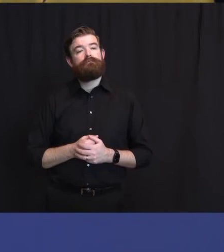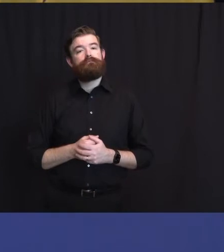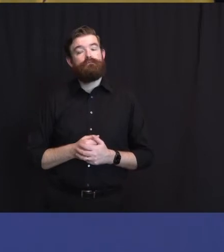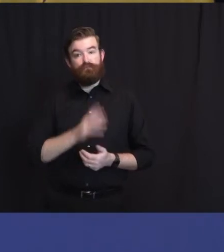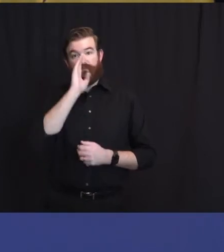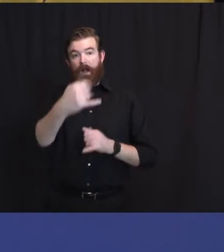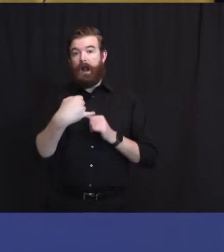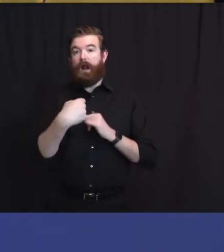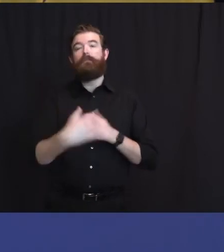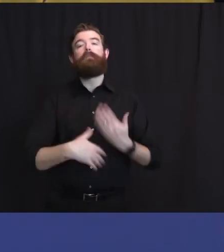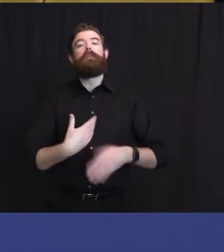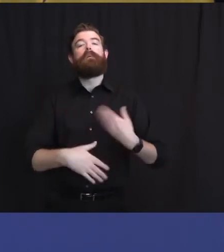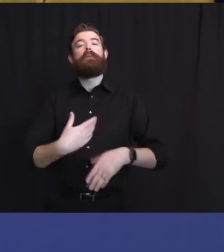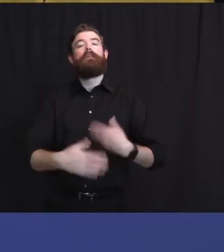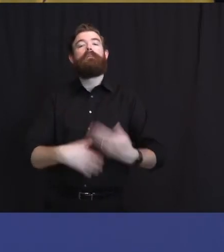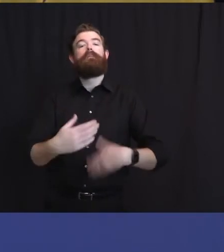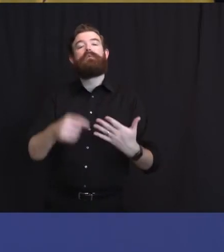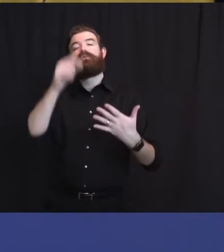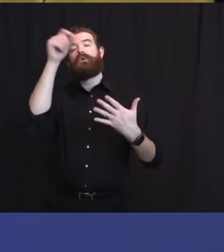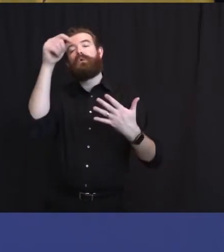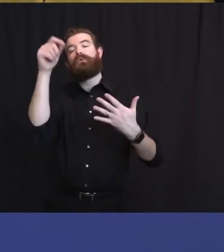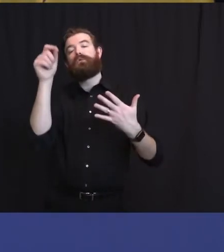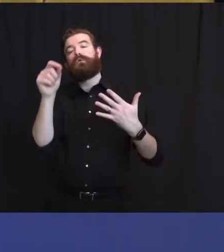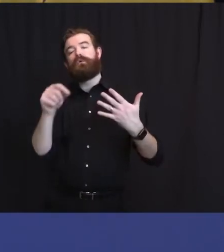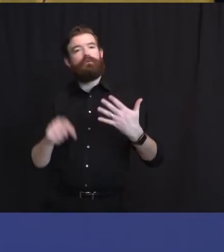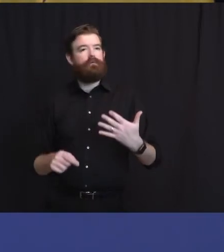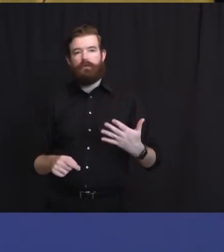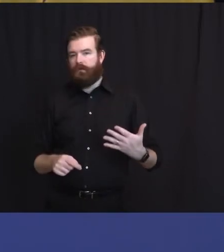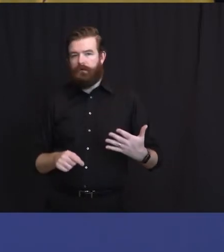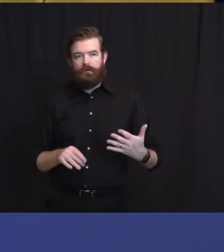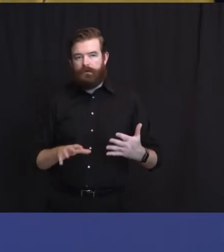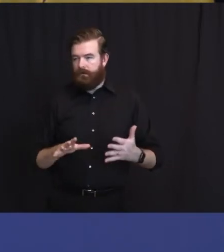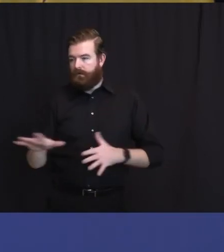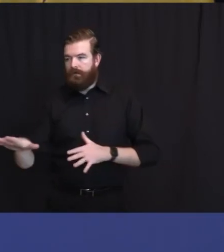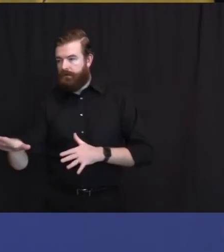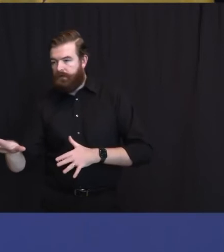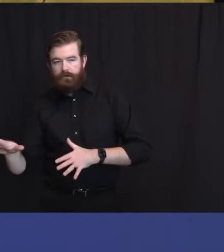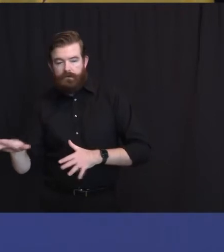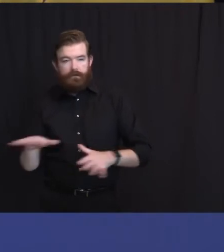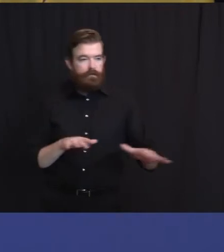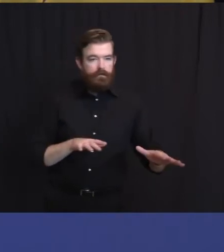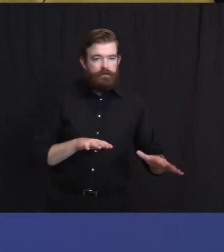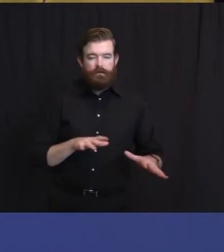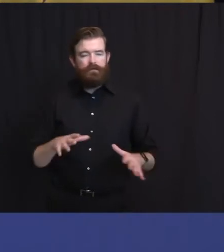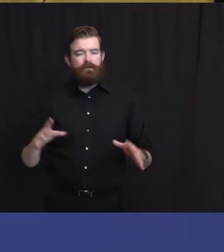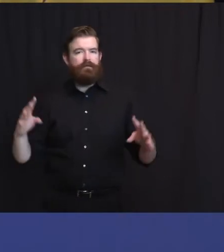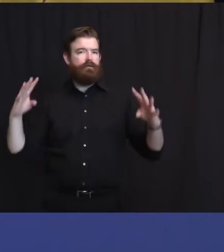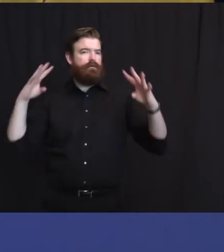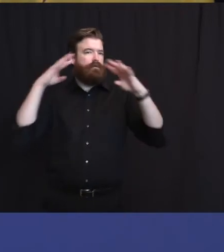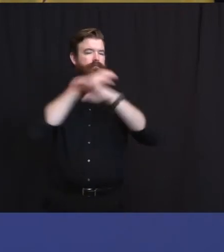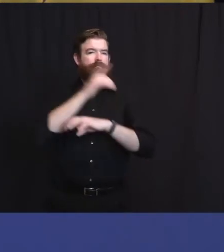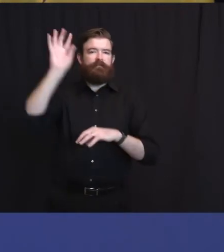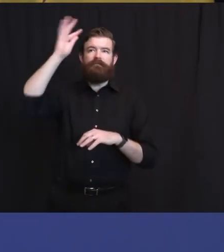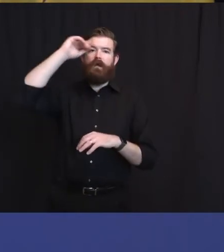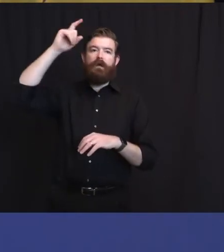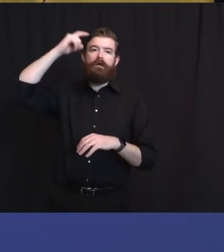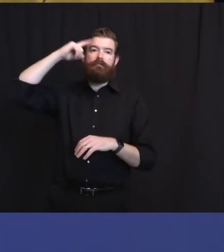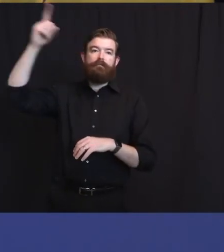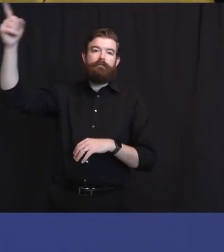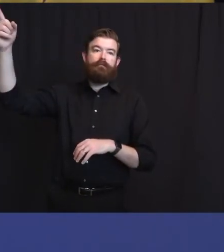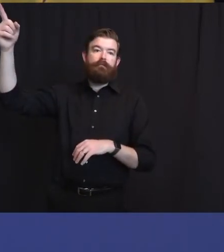process. It is one of the most ambitious federal government initiatives ever undertaken. And folks have to understand